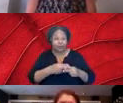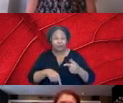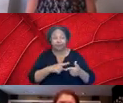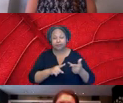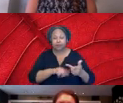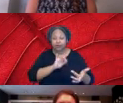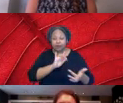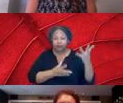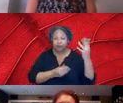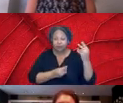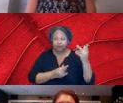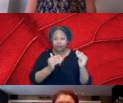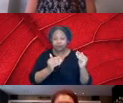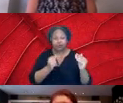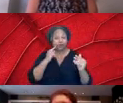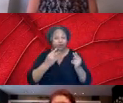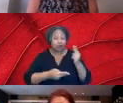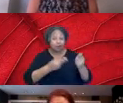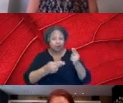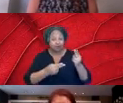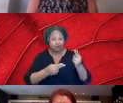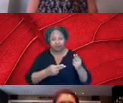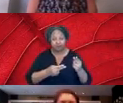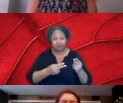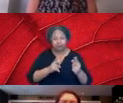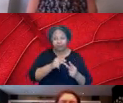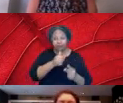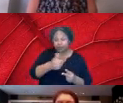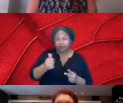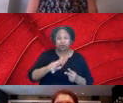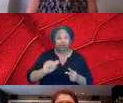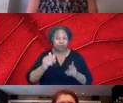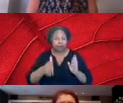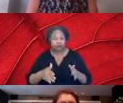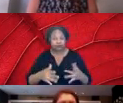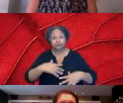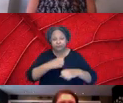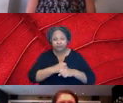info of your nominee, includes yourself, a biography,